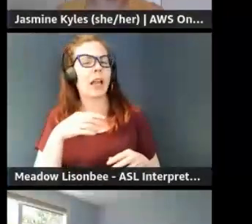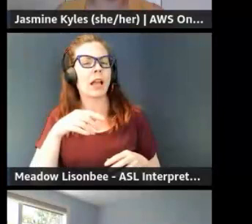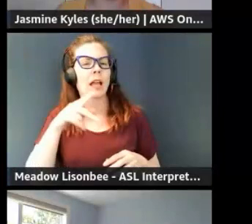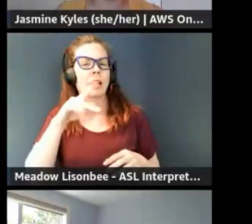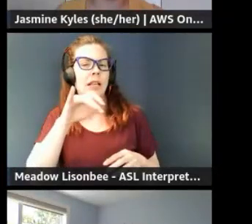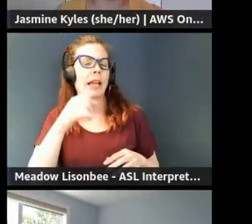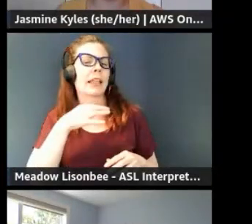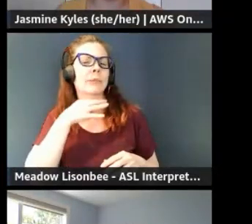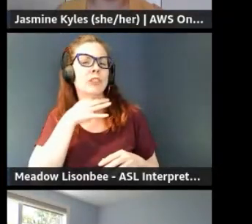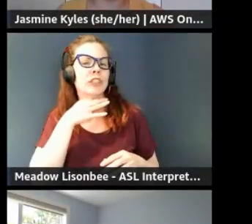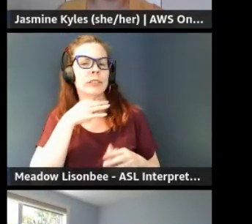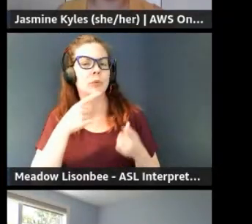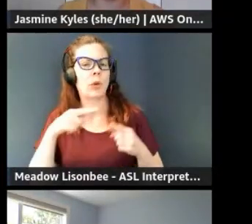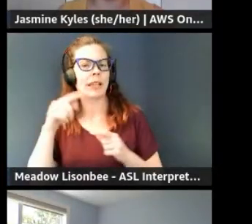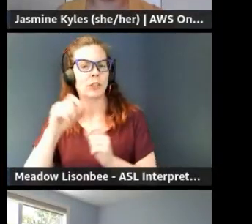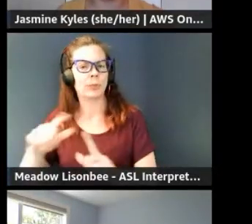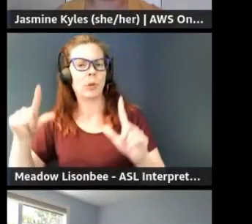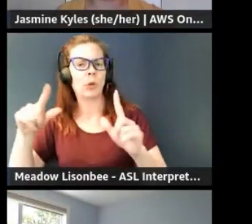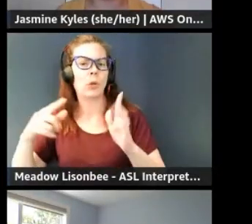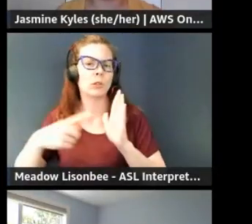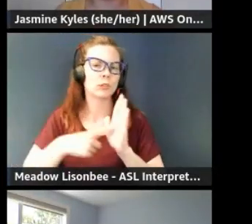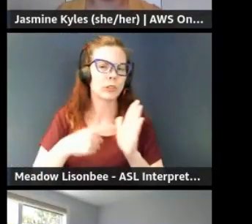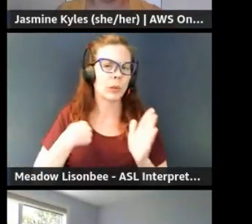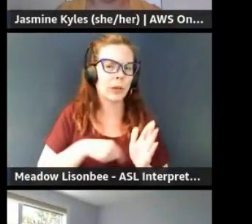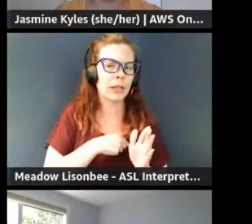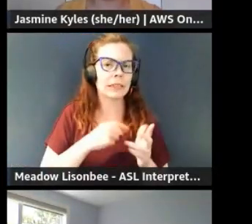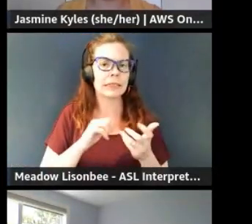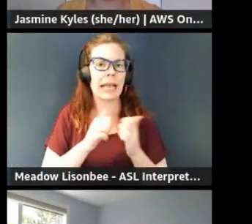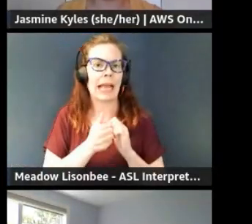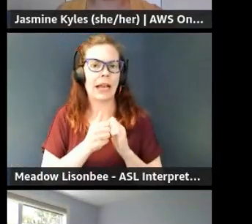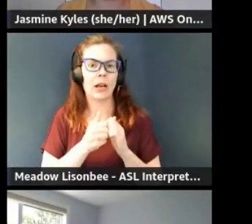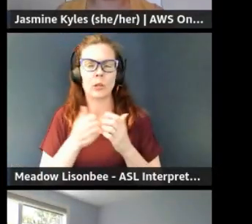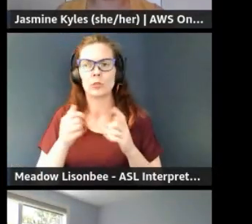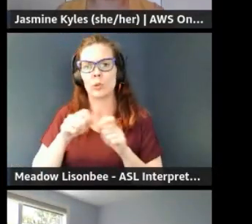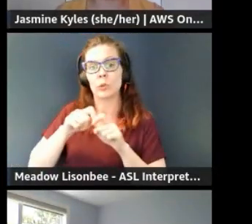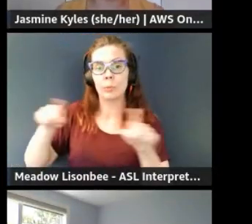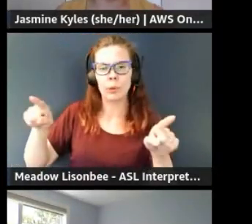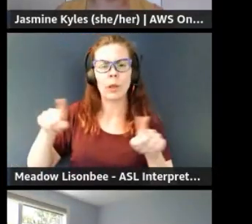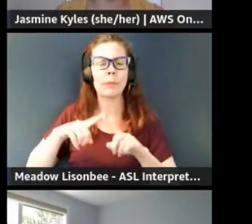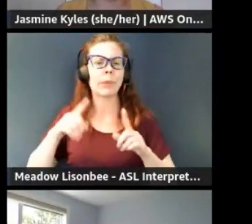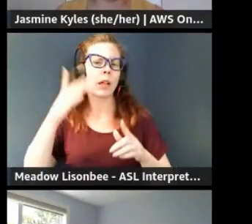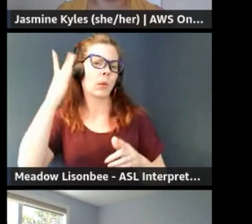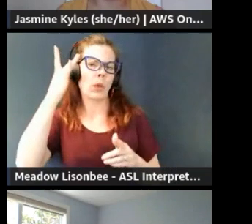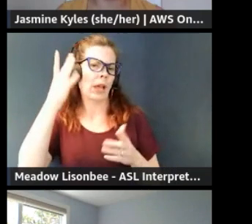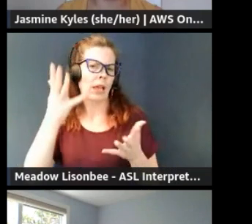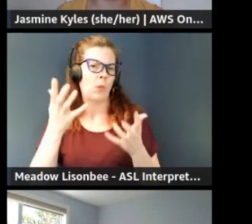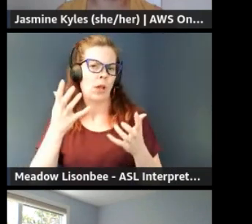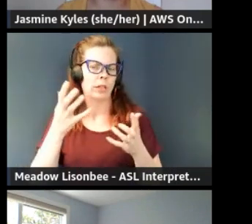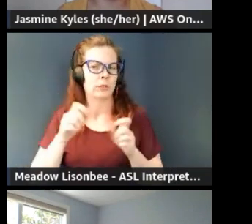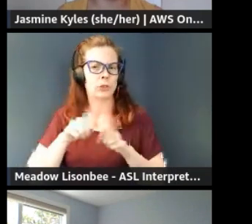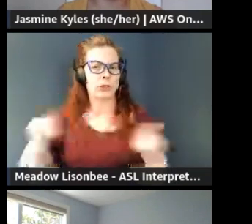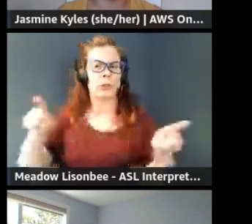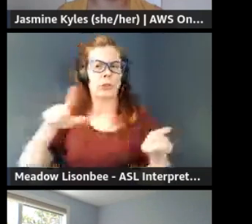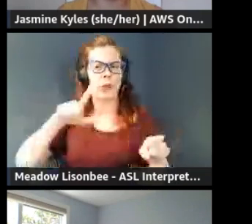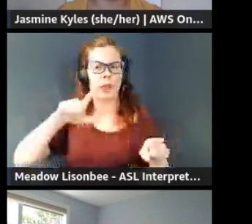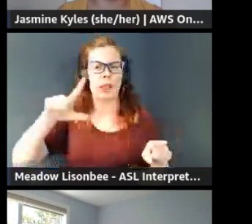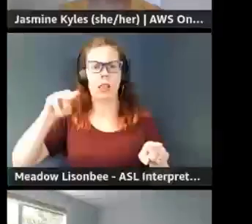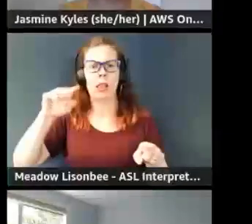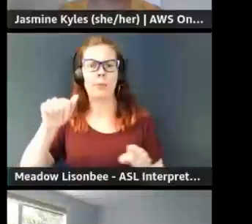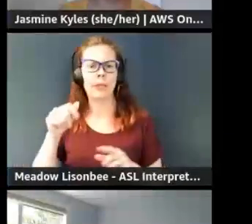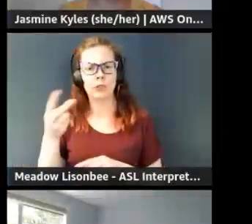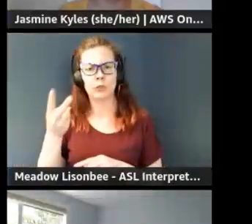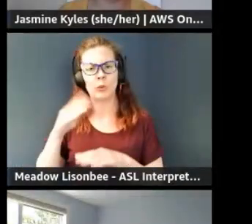we're going into this, and you're gonna show us how to deploy. But why would someone want to deploy Llama 2 on